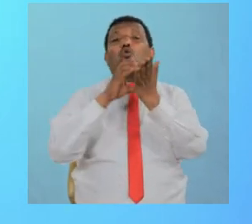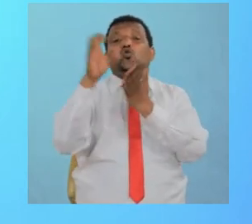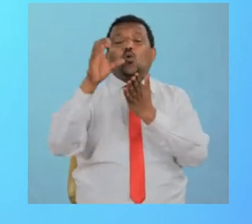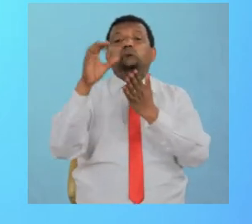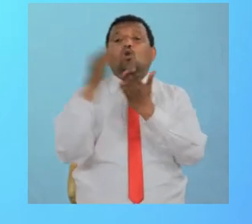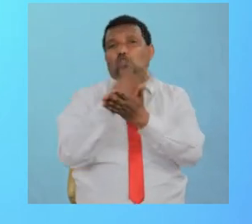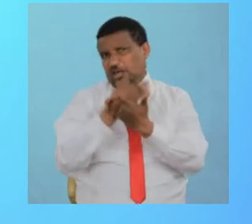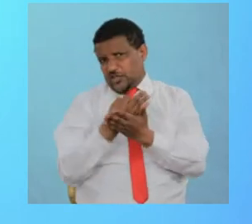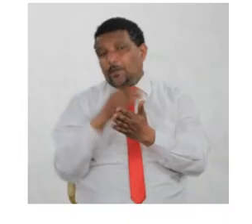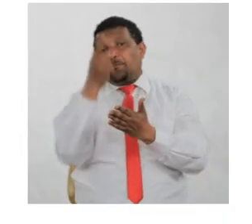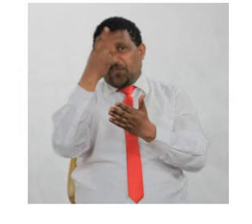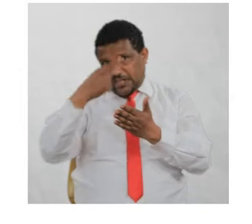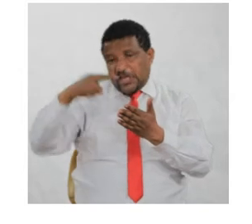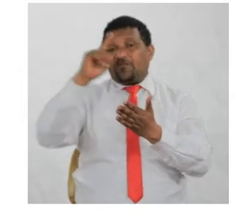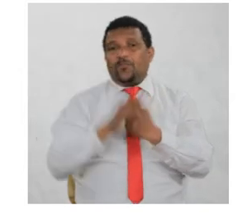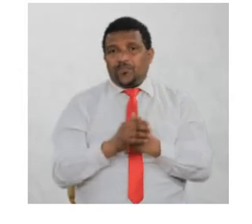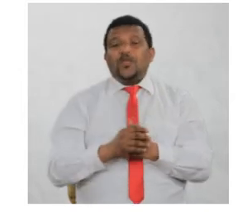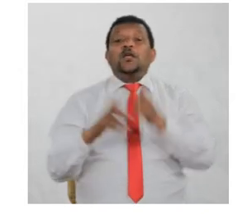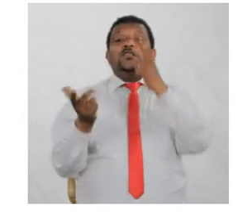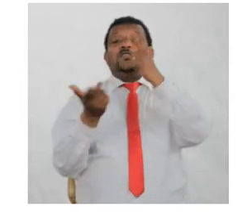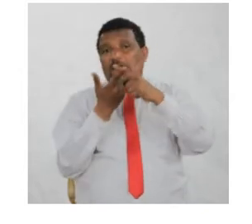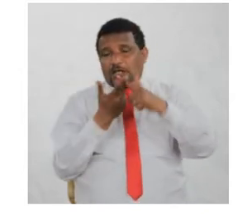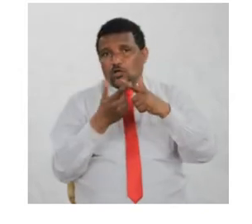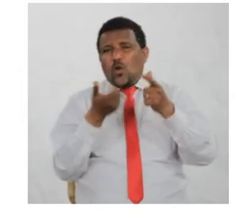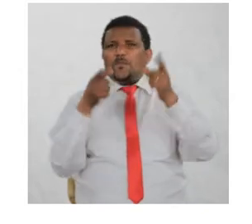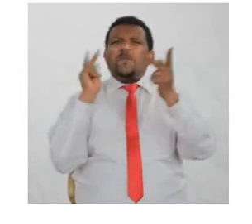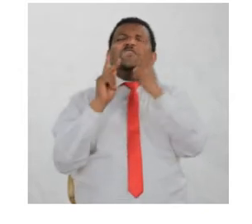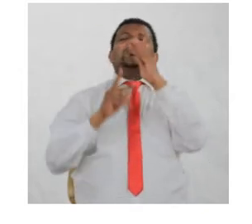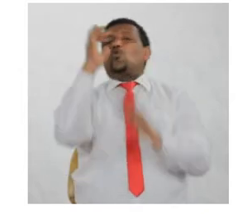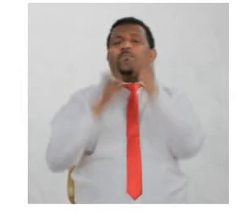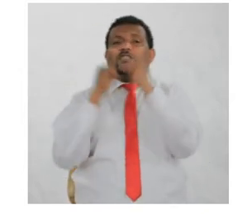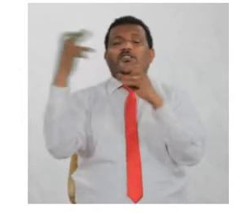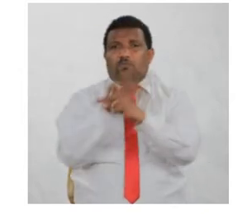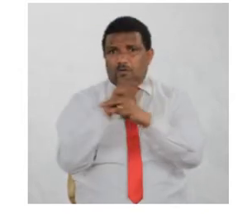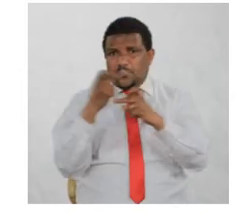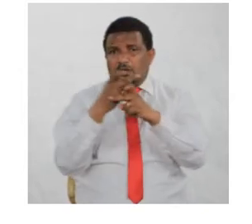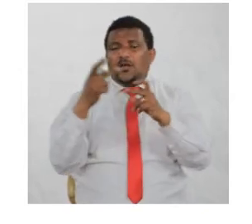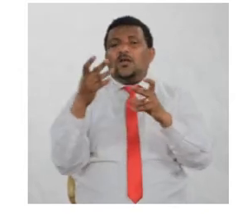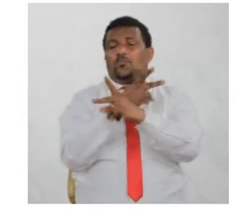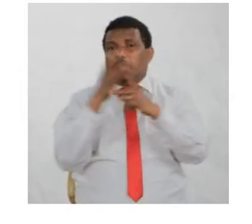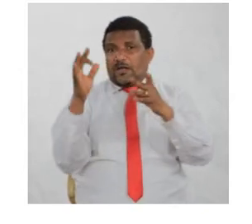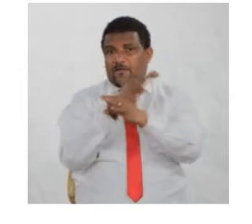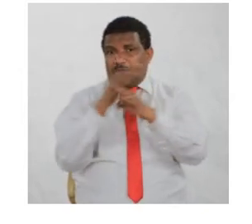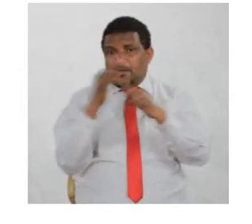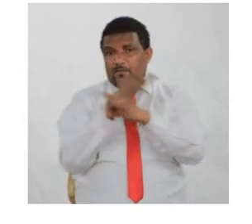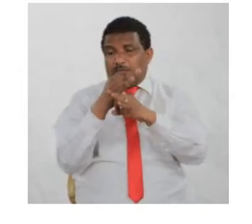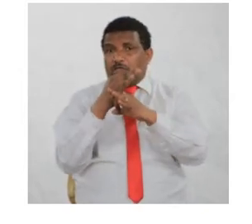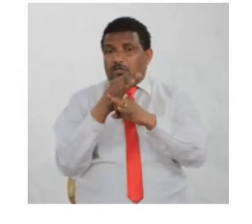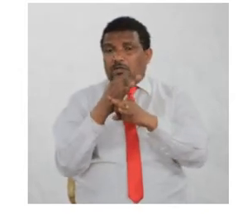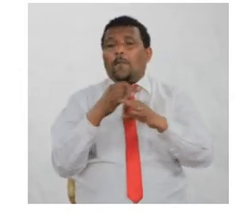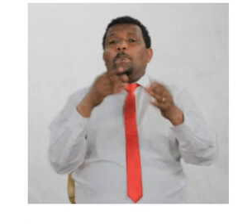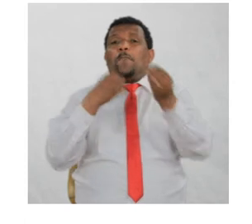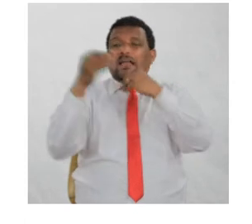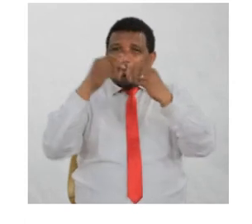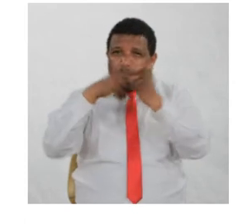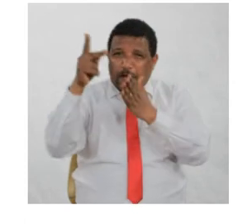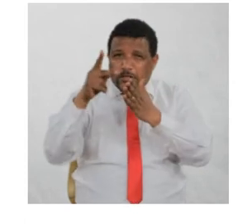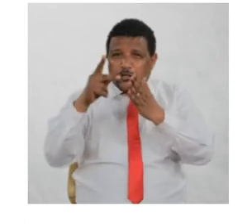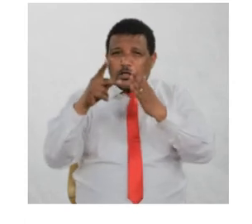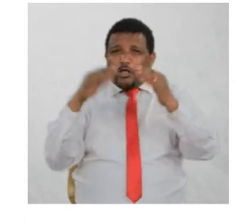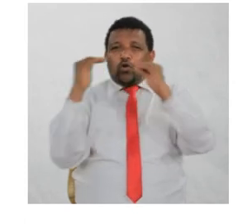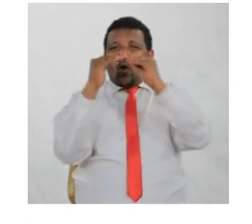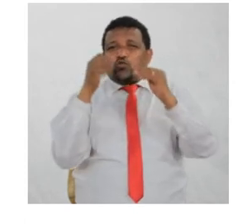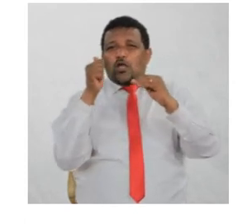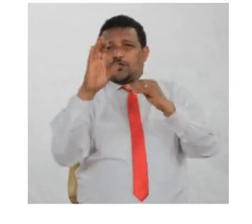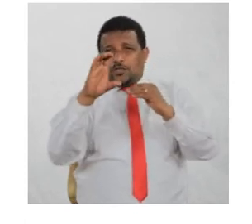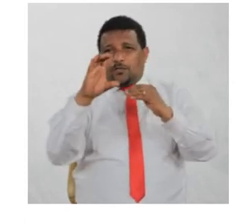production curve. Second, whenever a perfectly competitive firm's market price is equal to AC, at this point when the